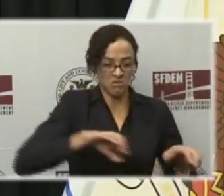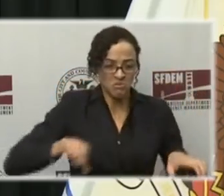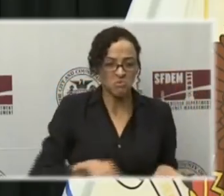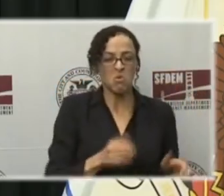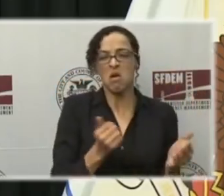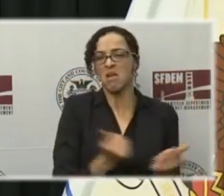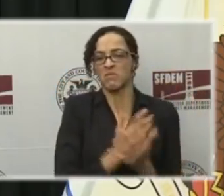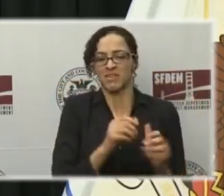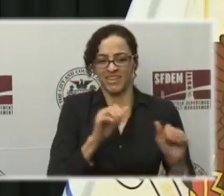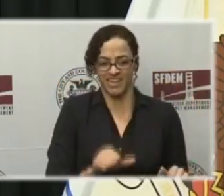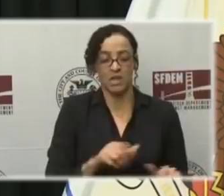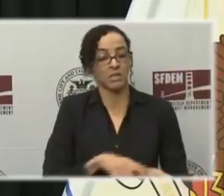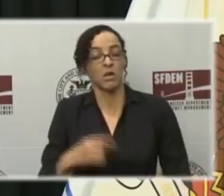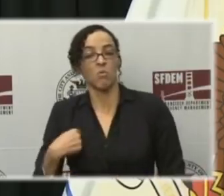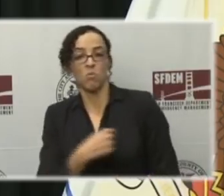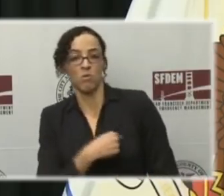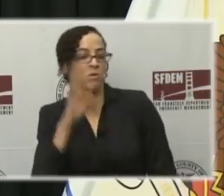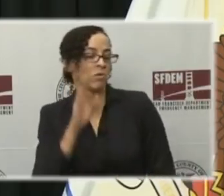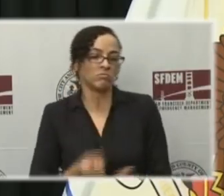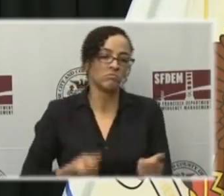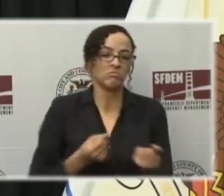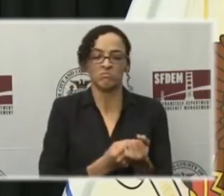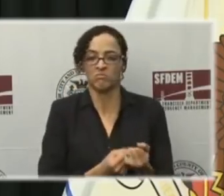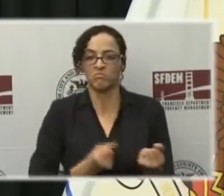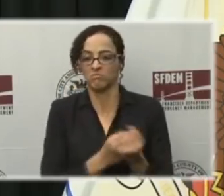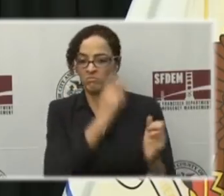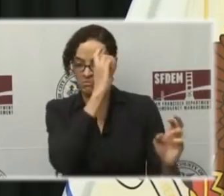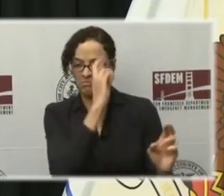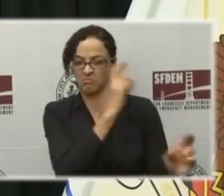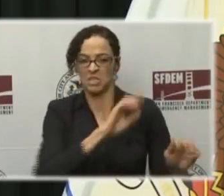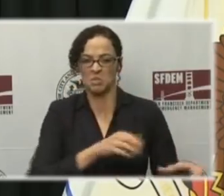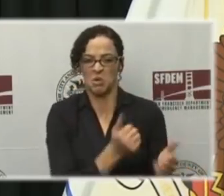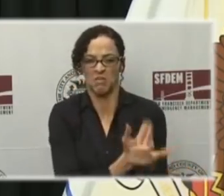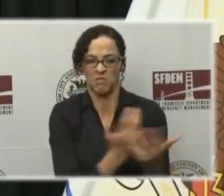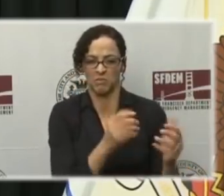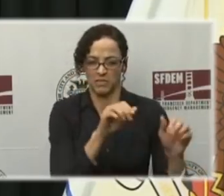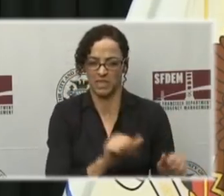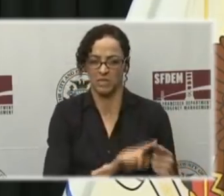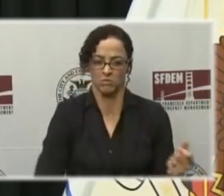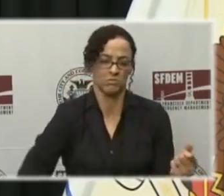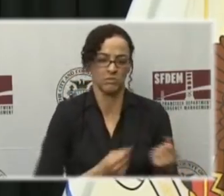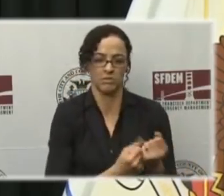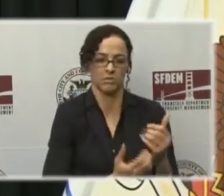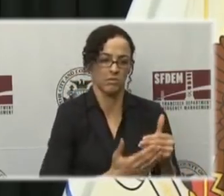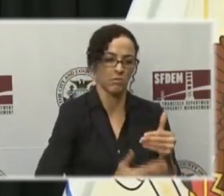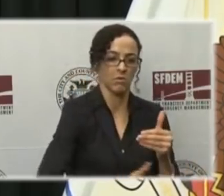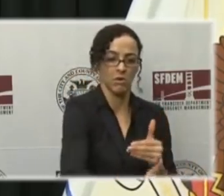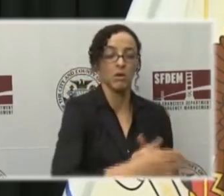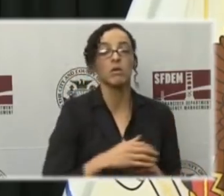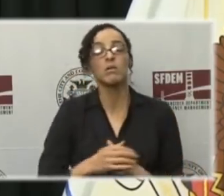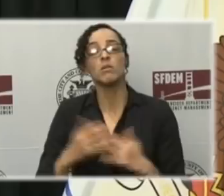do just that. So at this time, I would like to